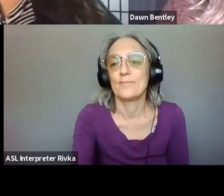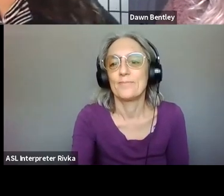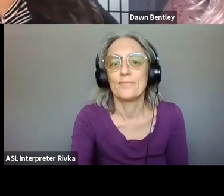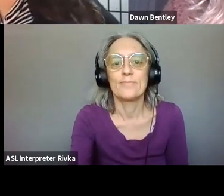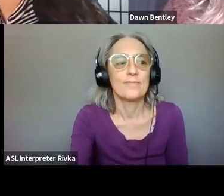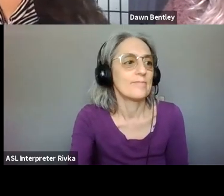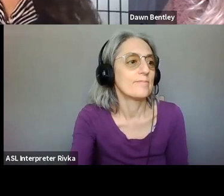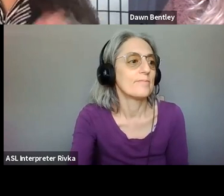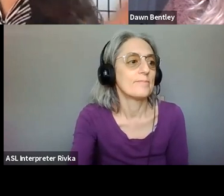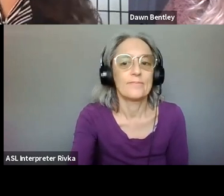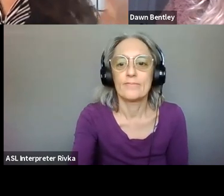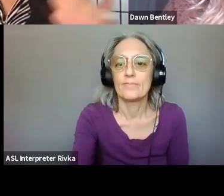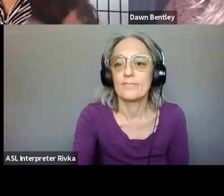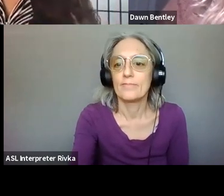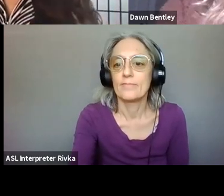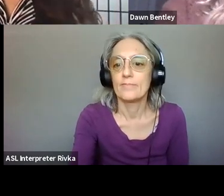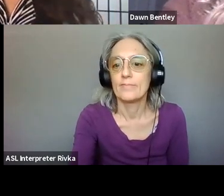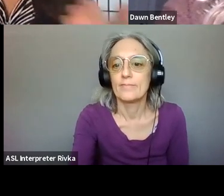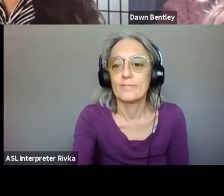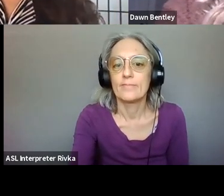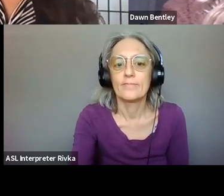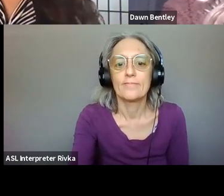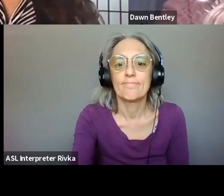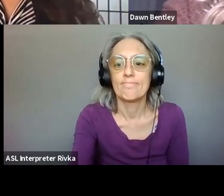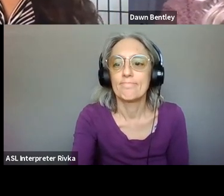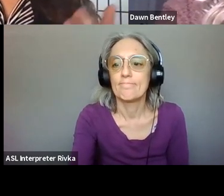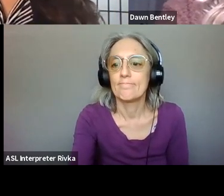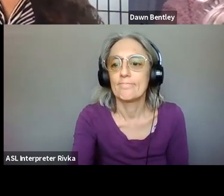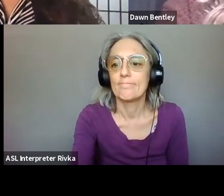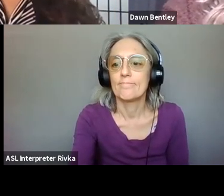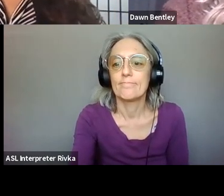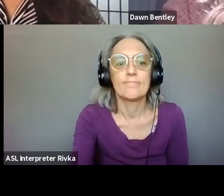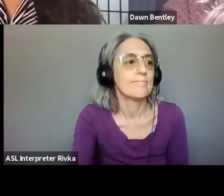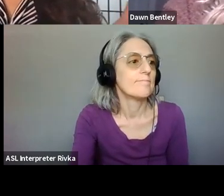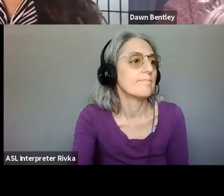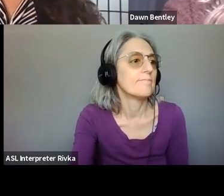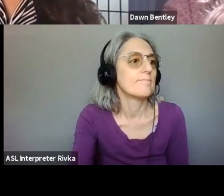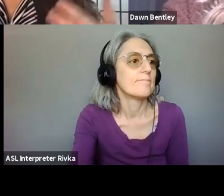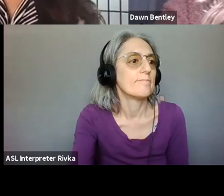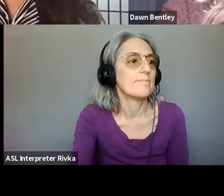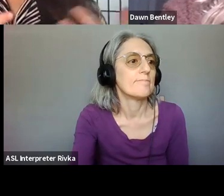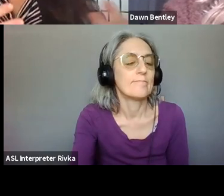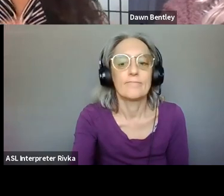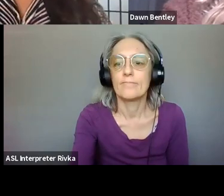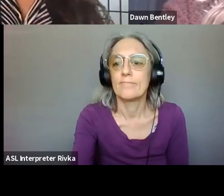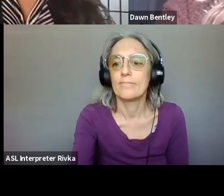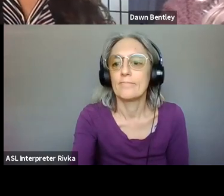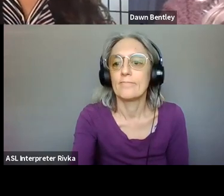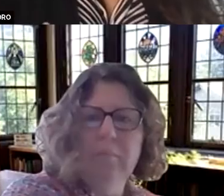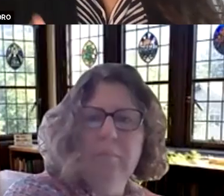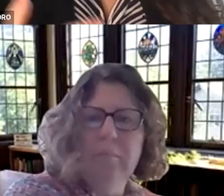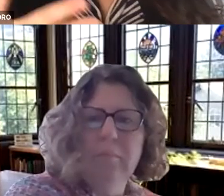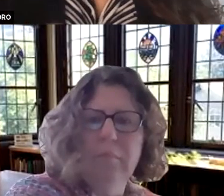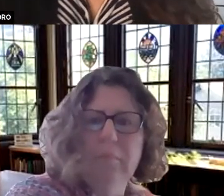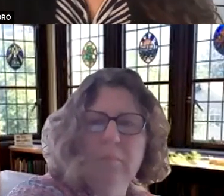have decision-making power over everything that involves the person. It's just a way to differentiate the type of guardianship that involves medical and housing